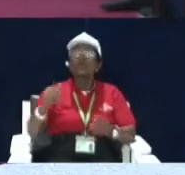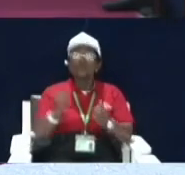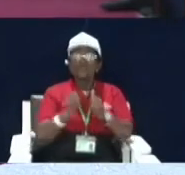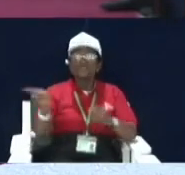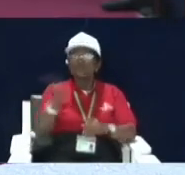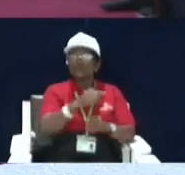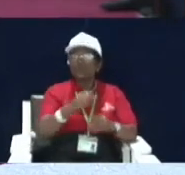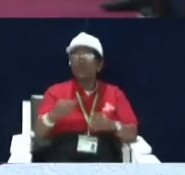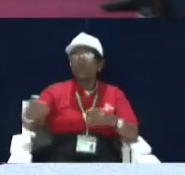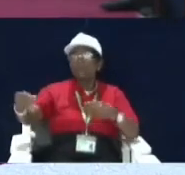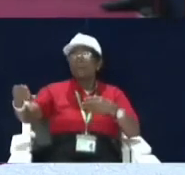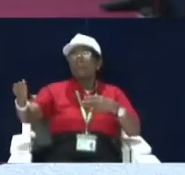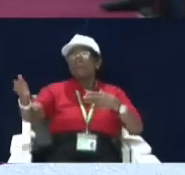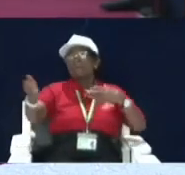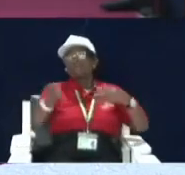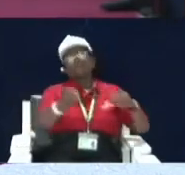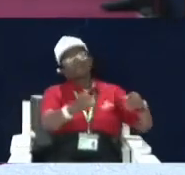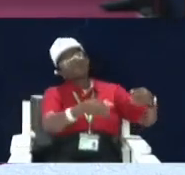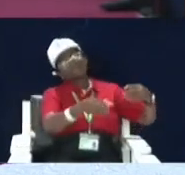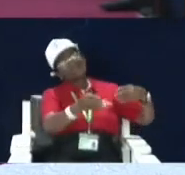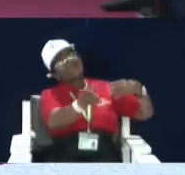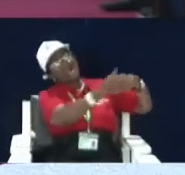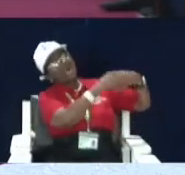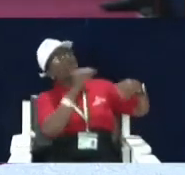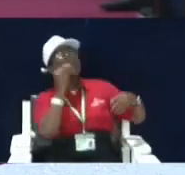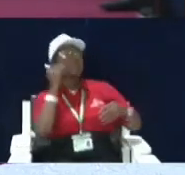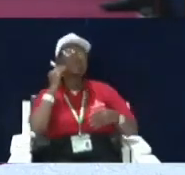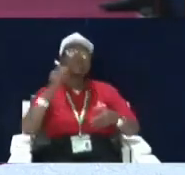Let them get all their magic together.